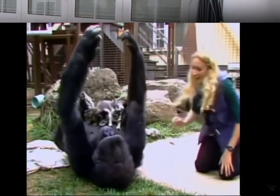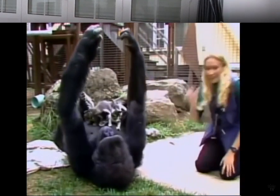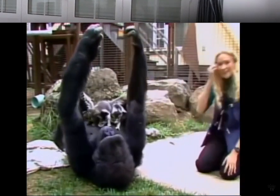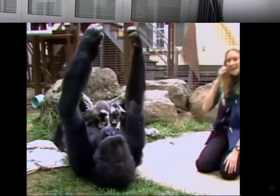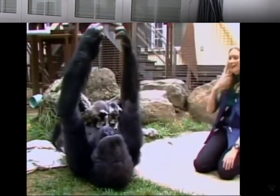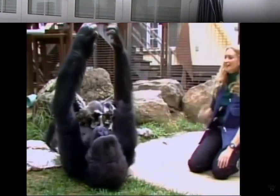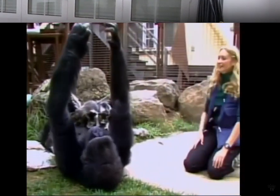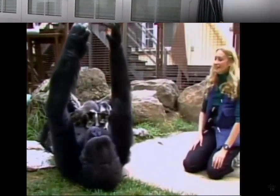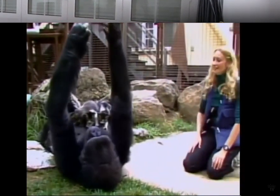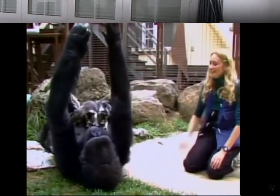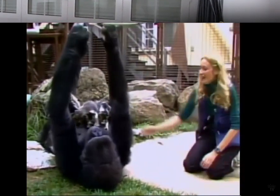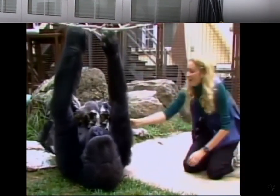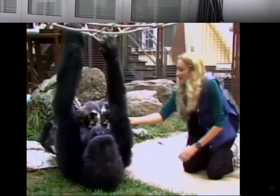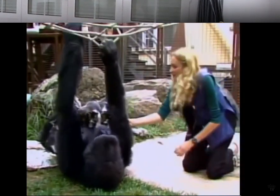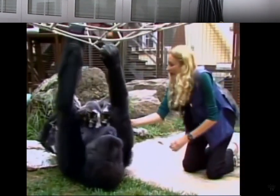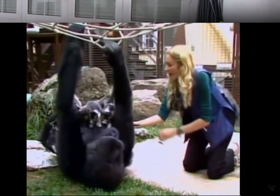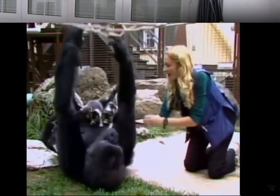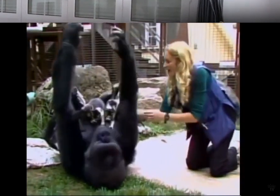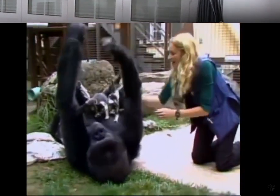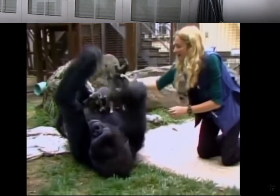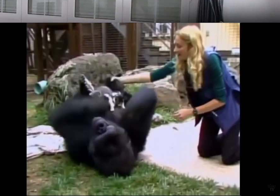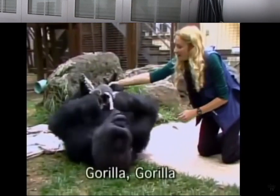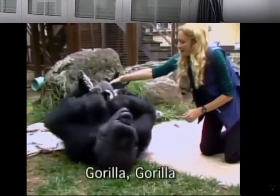the little troubles. Yay! New friends for Coco.